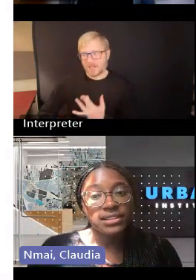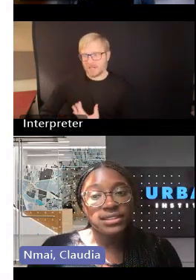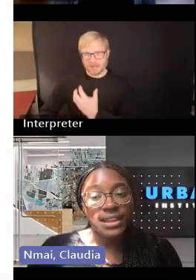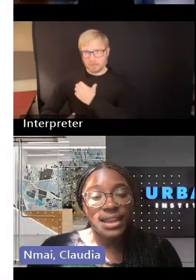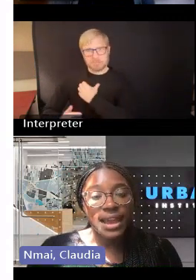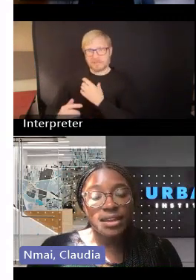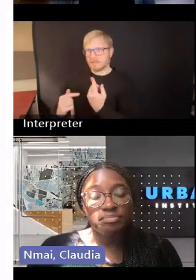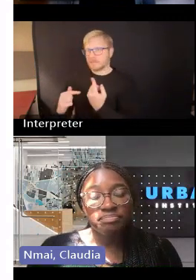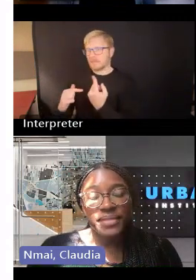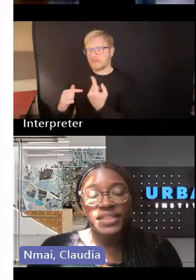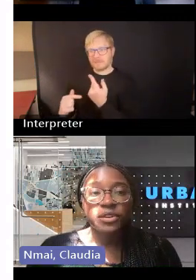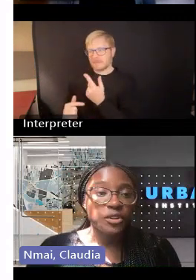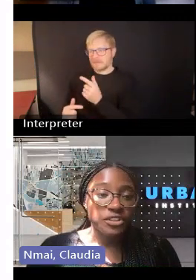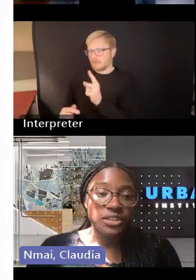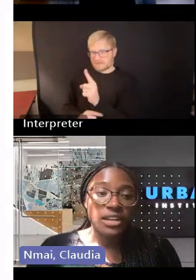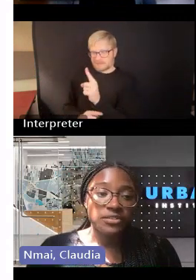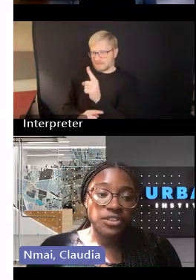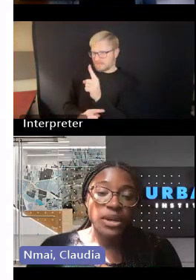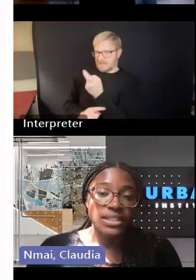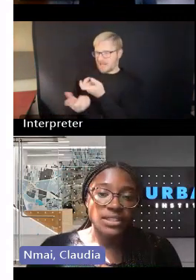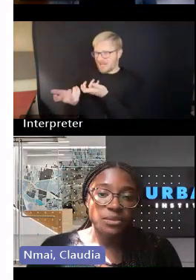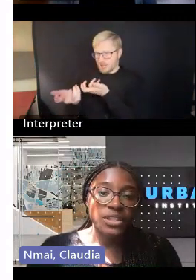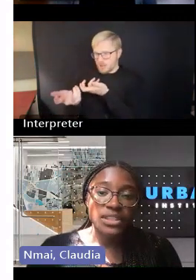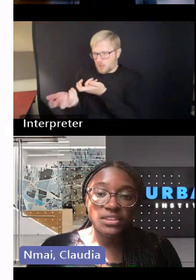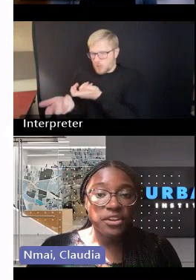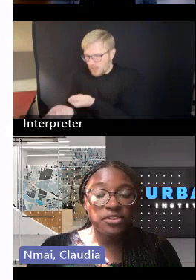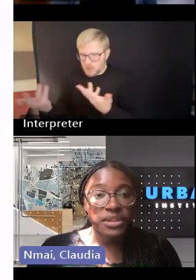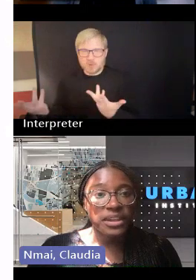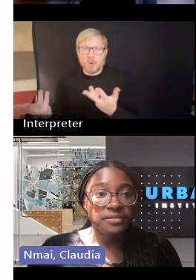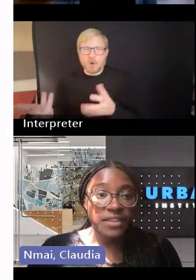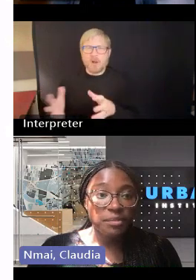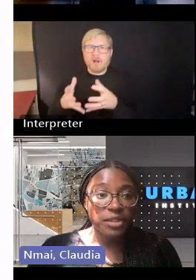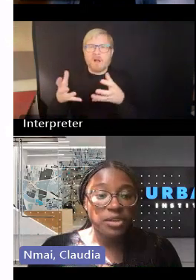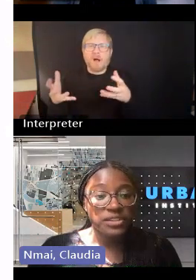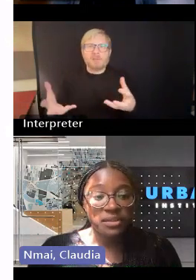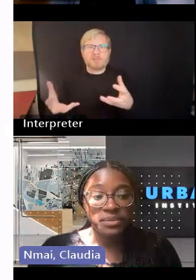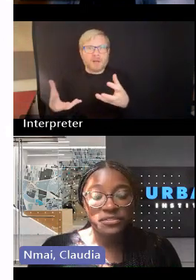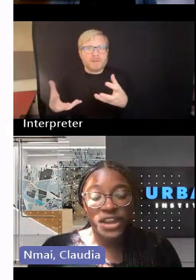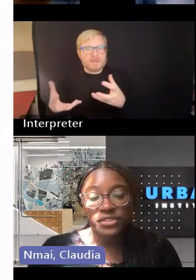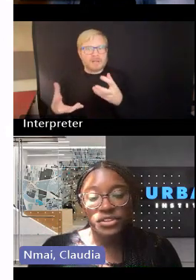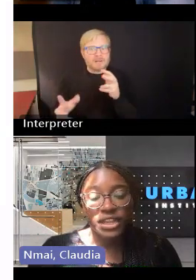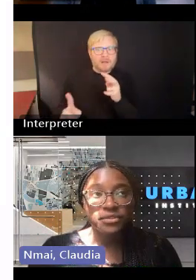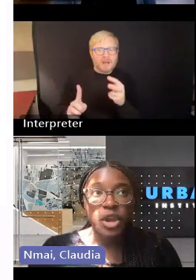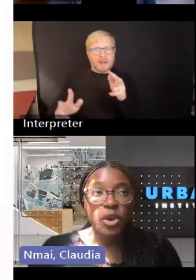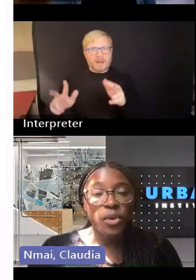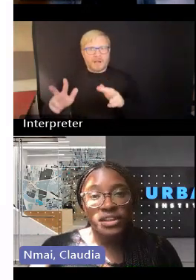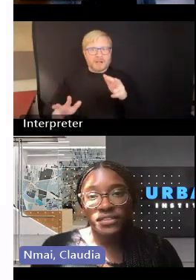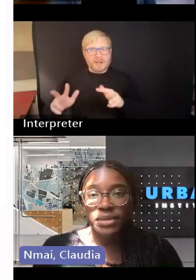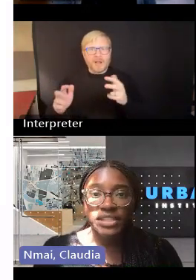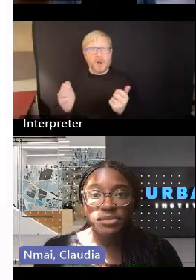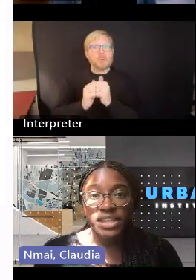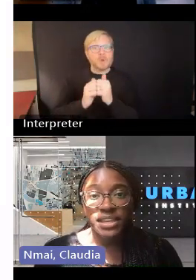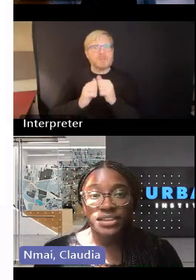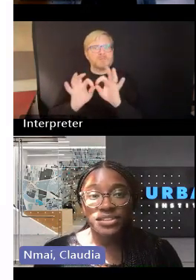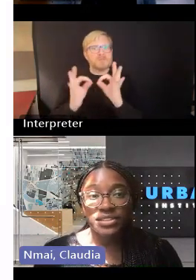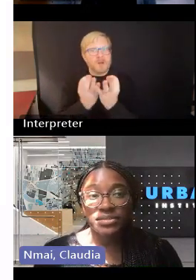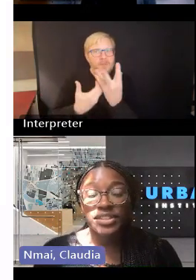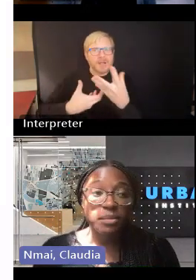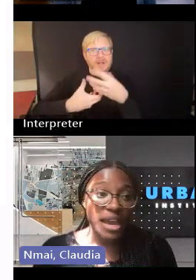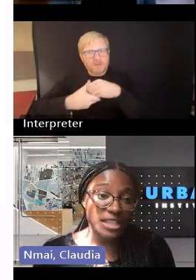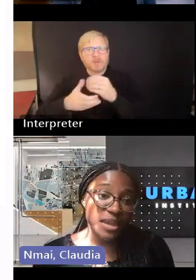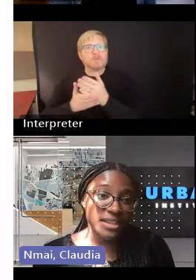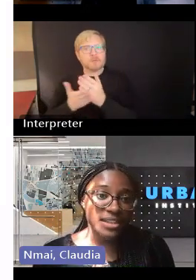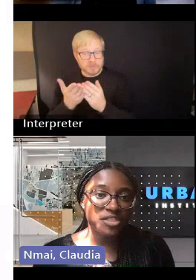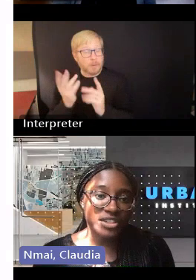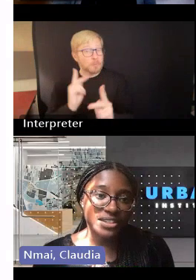were mentioned. And there are also a lot of nuances with the involvement of family, with some survivors kind of wanting family to be engaged